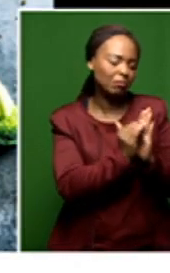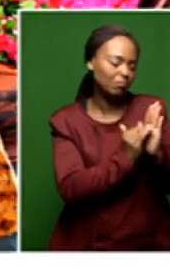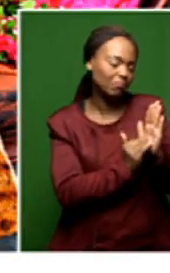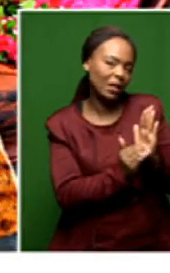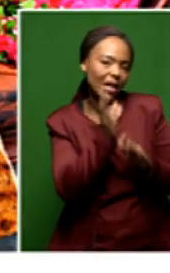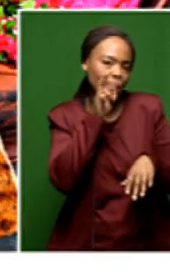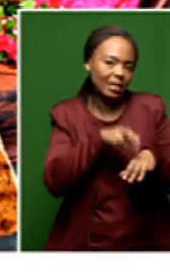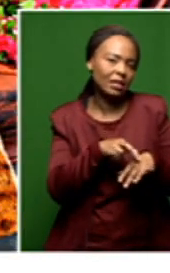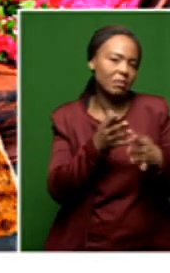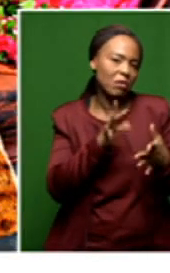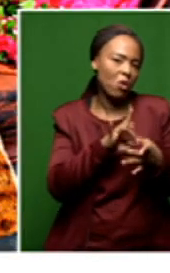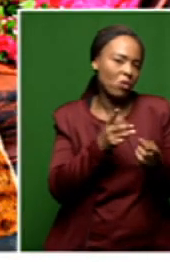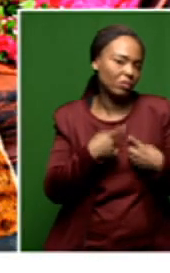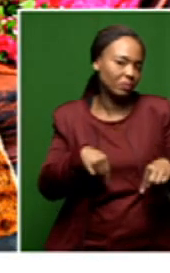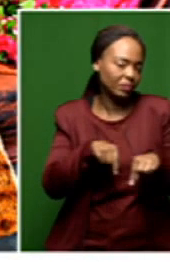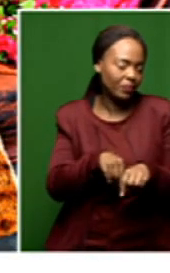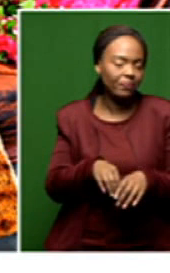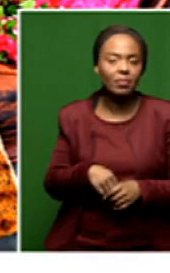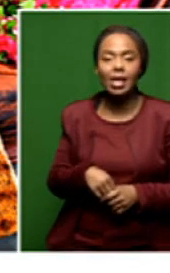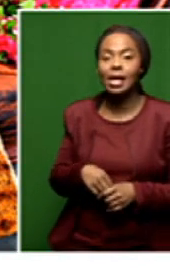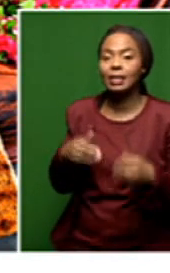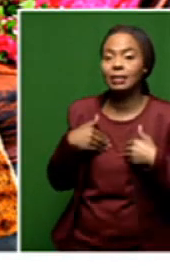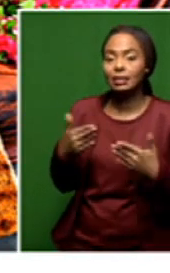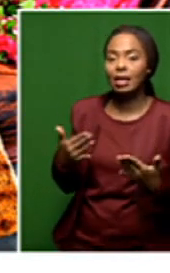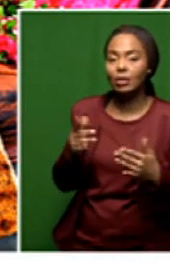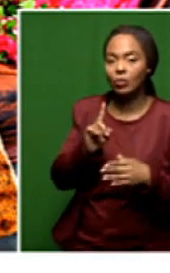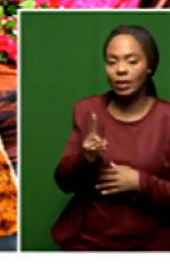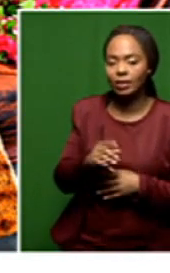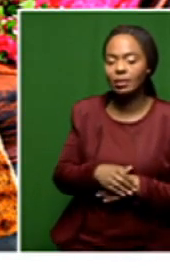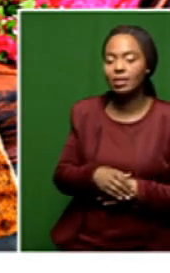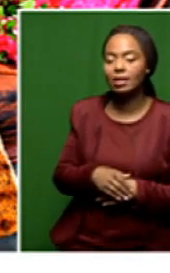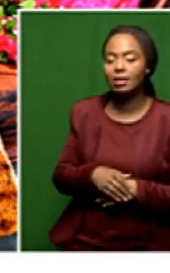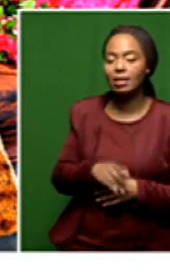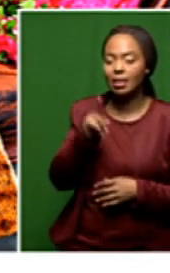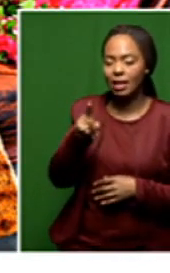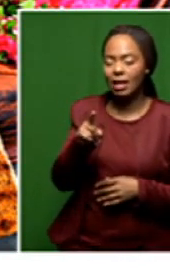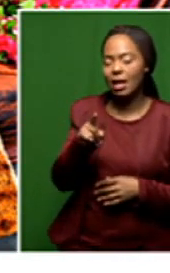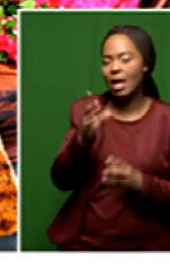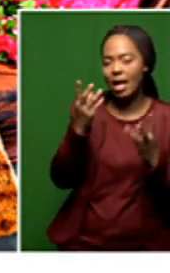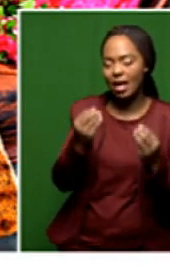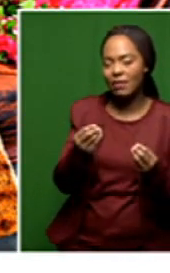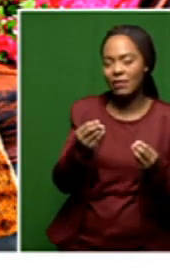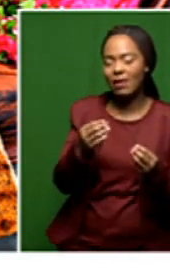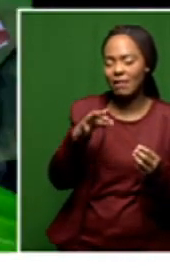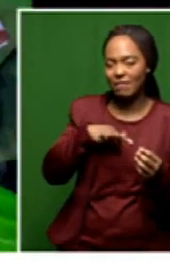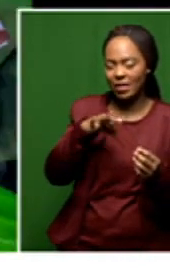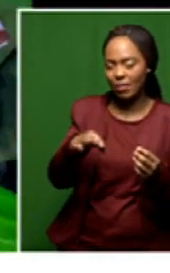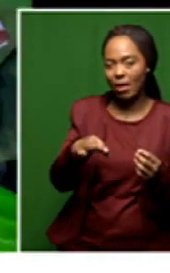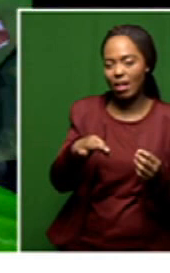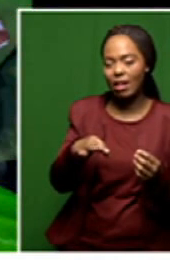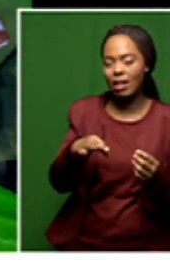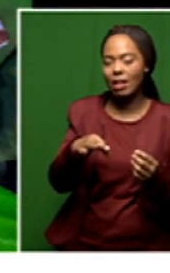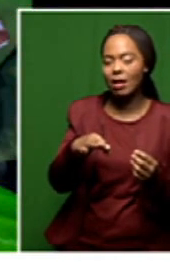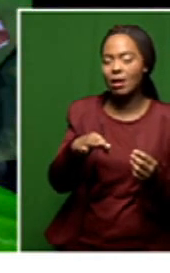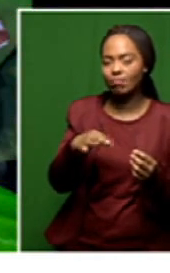need in our homes. Okay, so you can start with storing pantry stuff. There's some very, very affordable ones that are in the